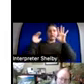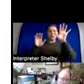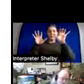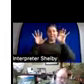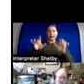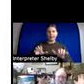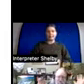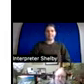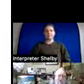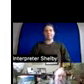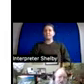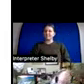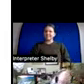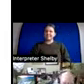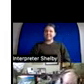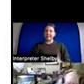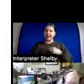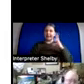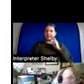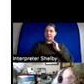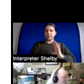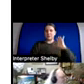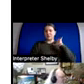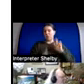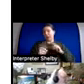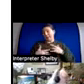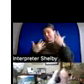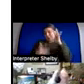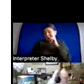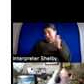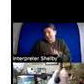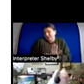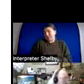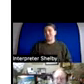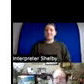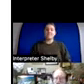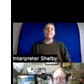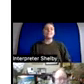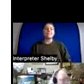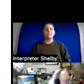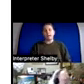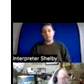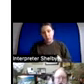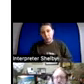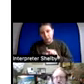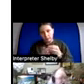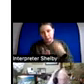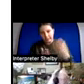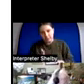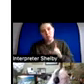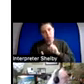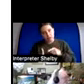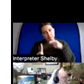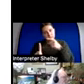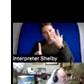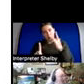had it but i turned it off because i don't need it okay uh and and it's expensive that's mainly why i turned